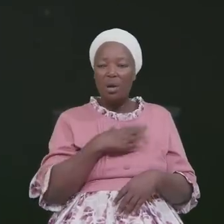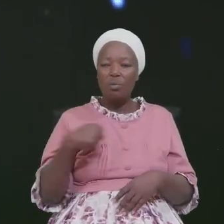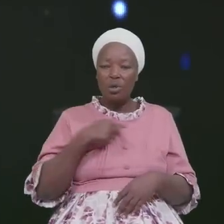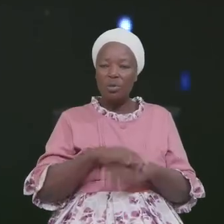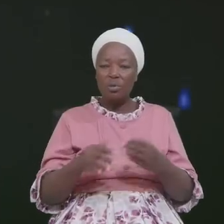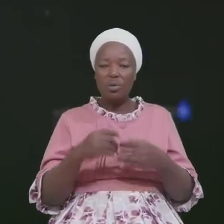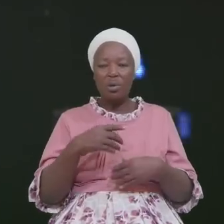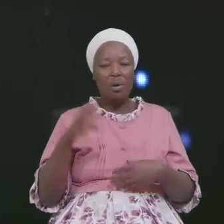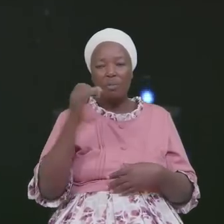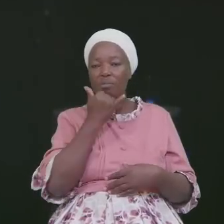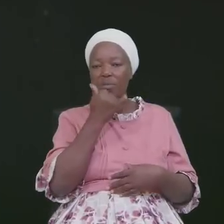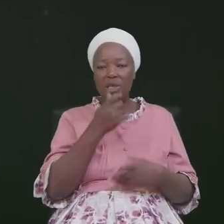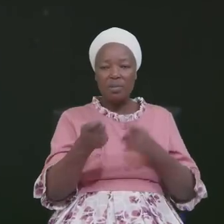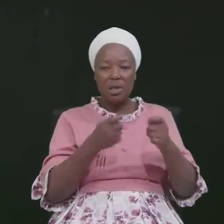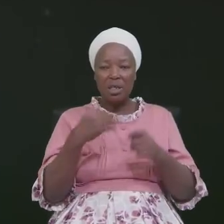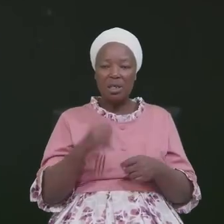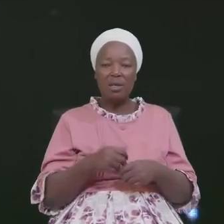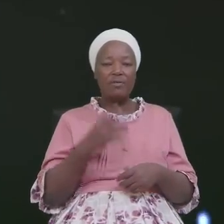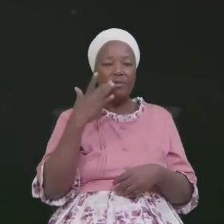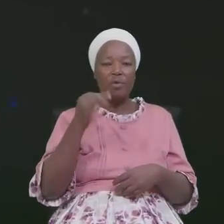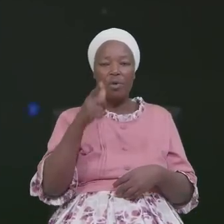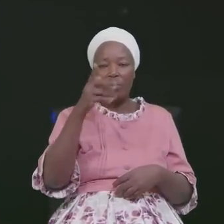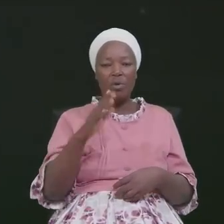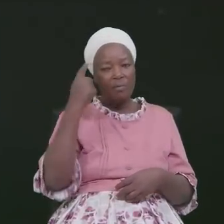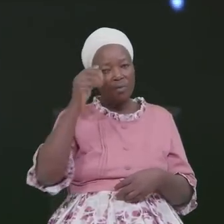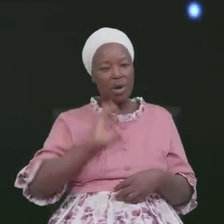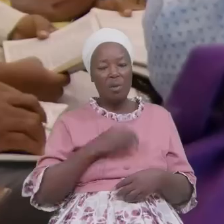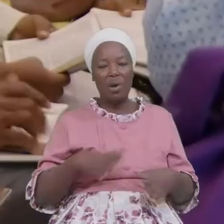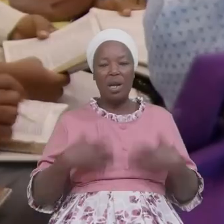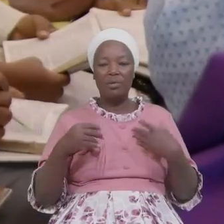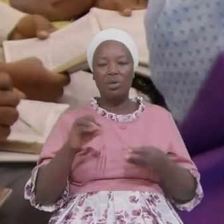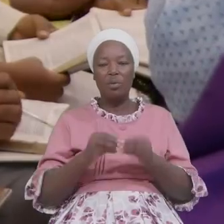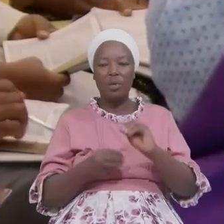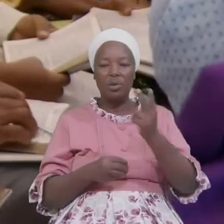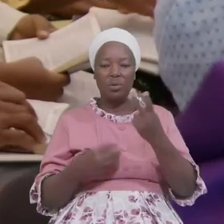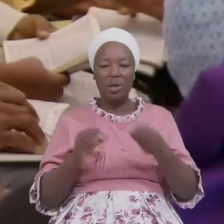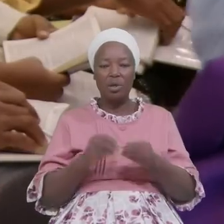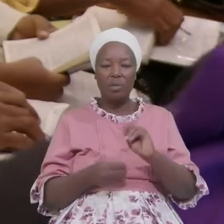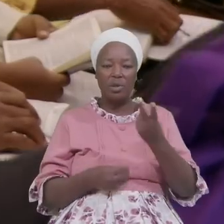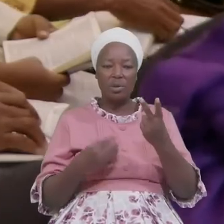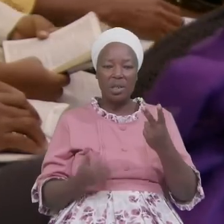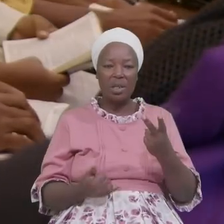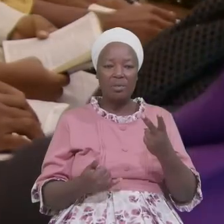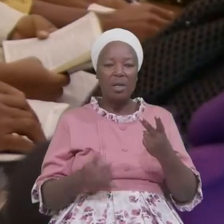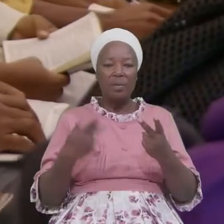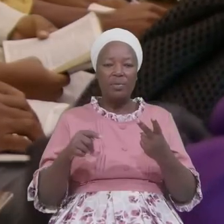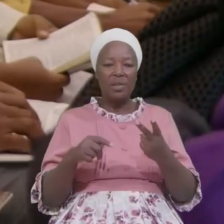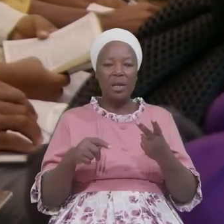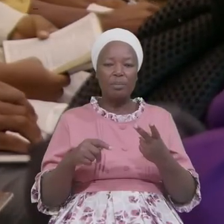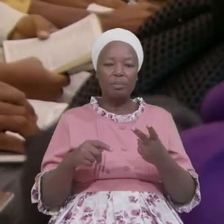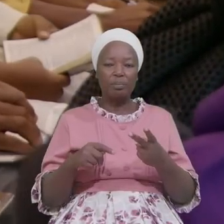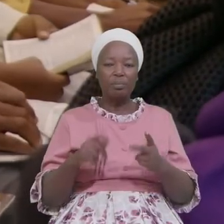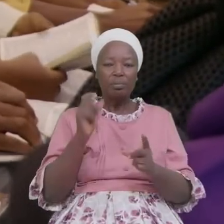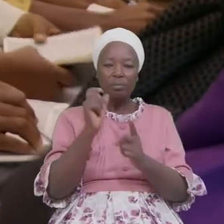the favor of God for our lives. We're coming to number two there. Number two is the message and